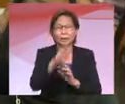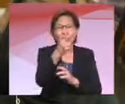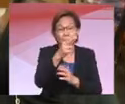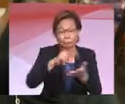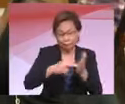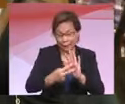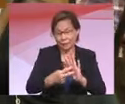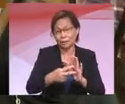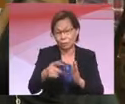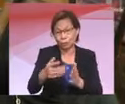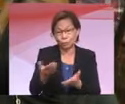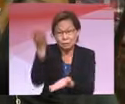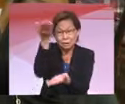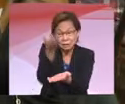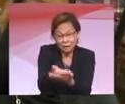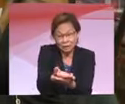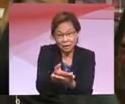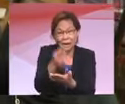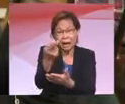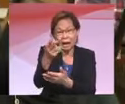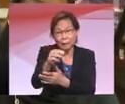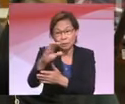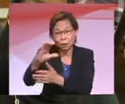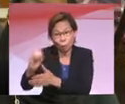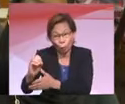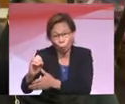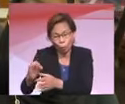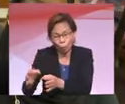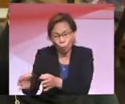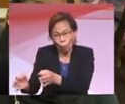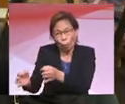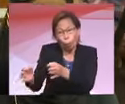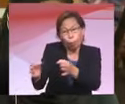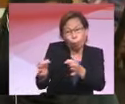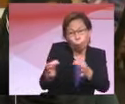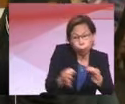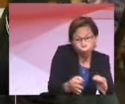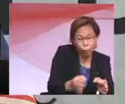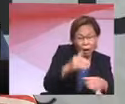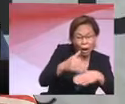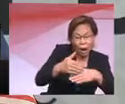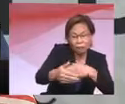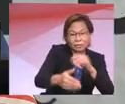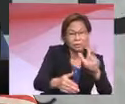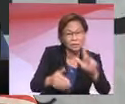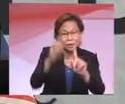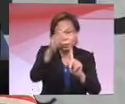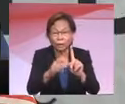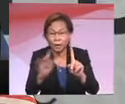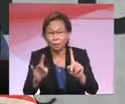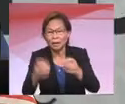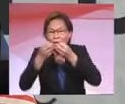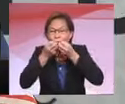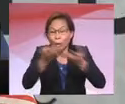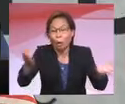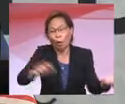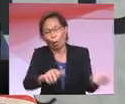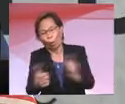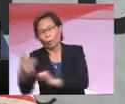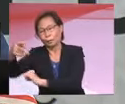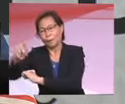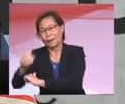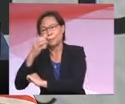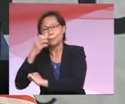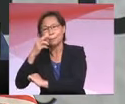RMCO after 31 August. Well, the announcement would be made by the Prime